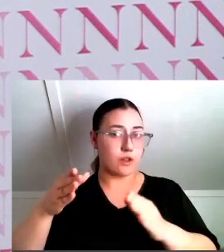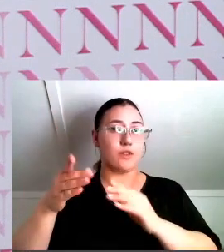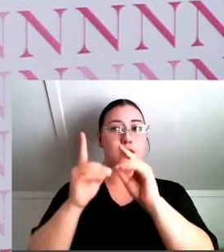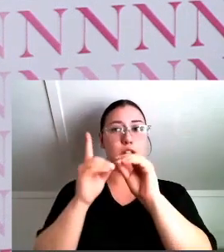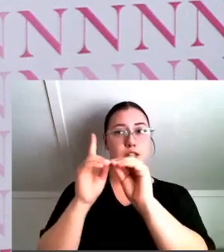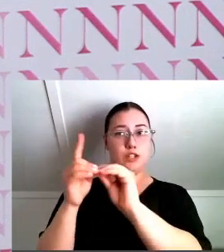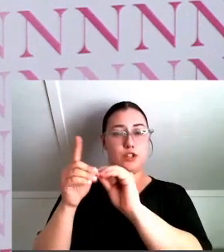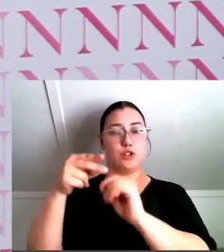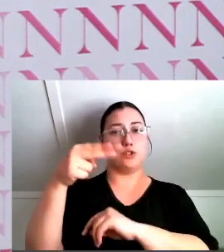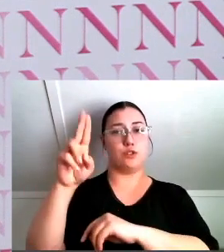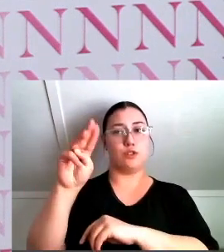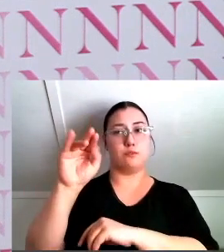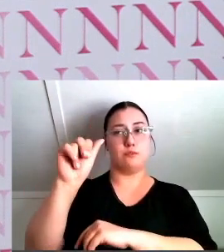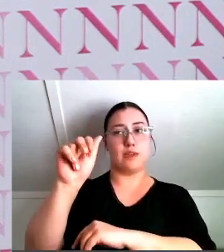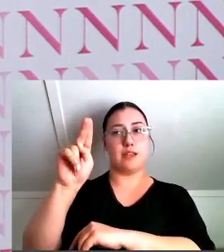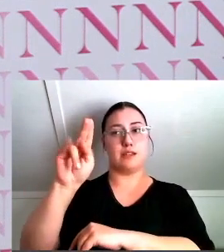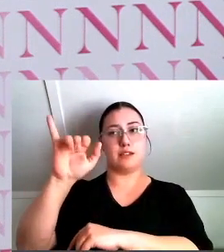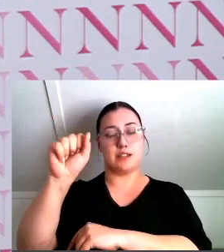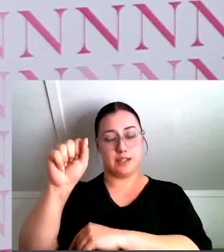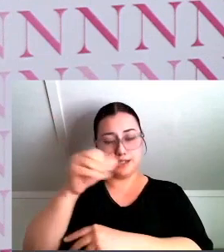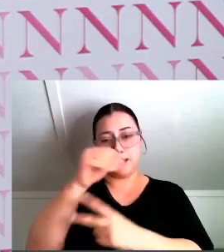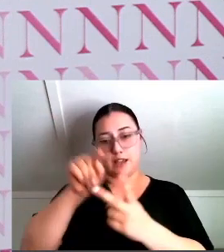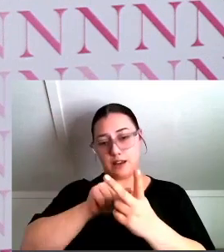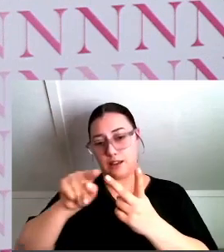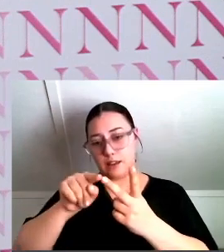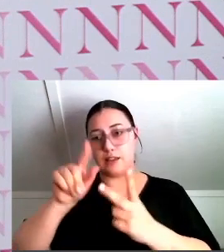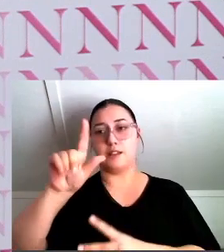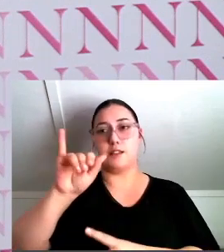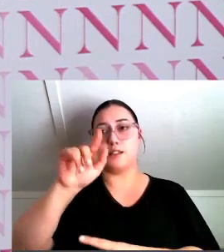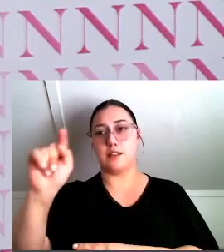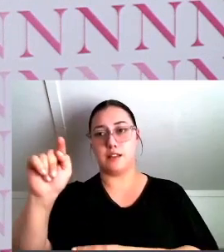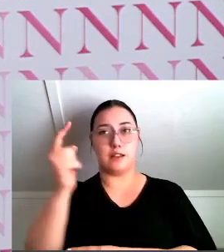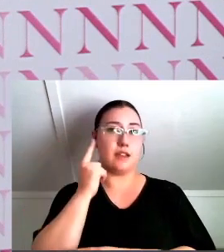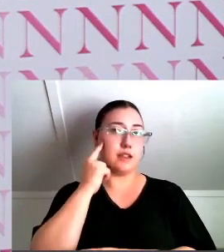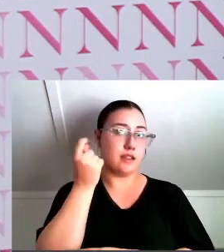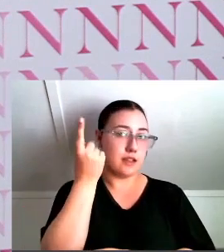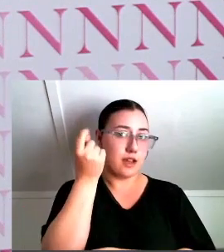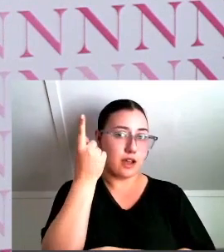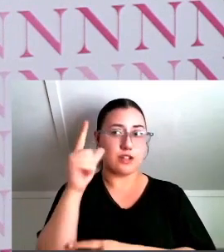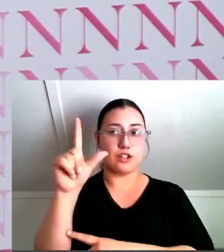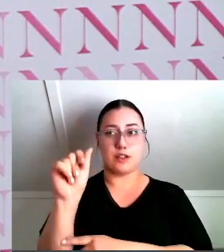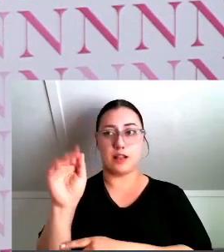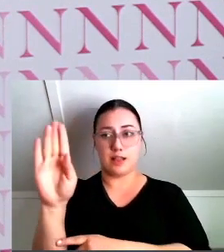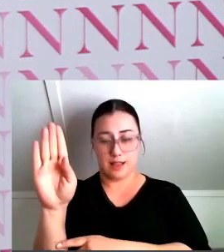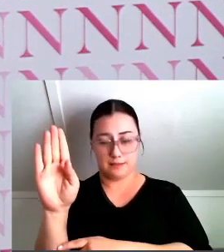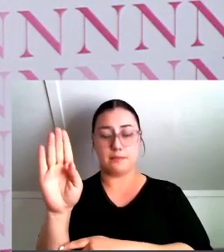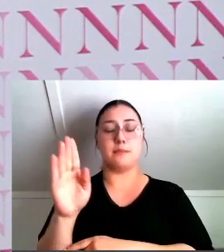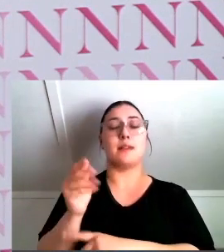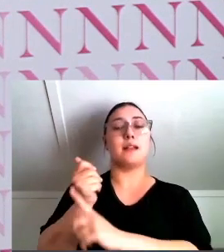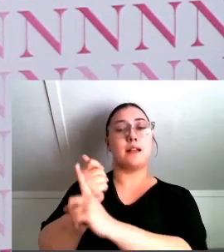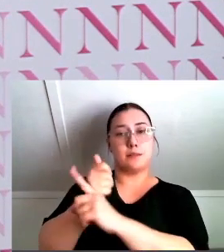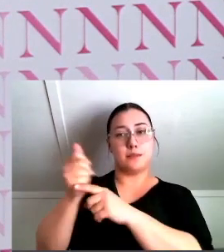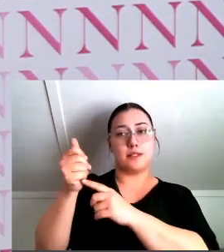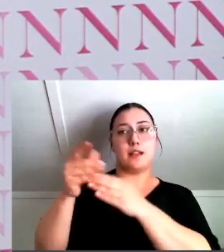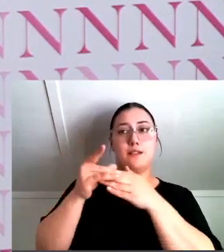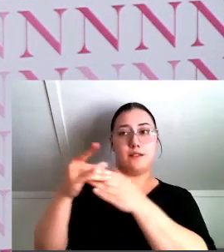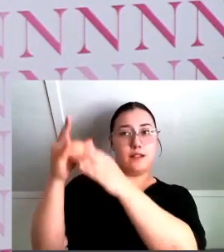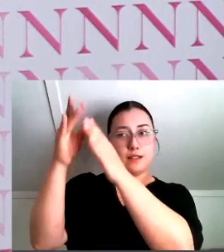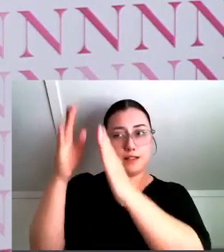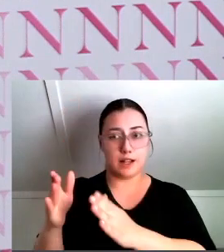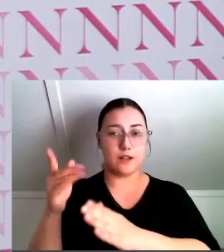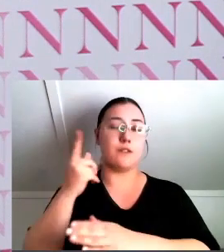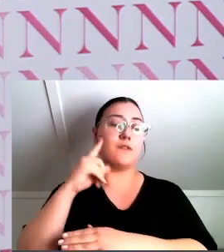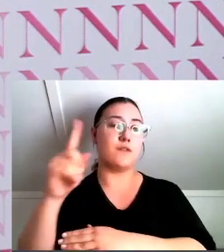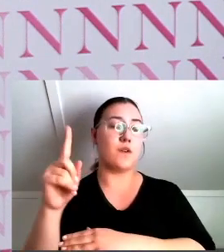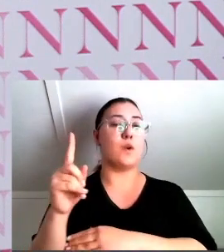Lab, faculty lead for the Graphic Possibilities Research Workshop, and as core faculty in the Consortium for Critical